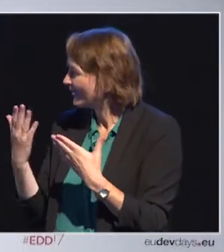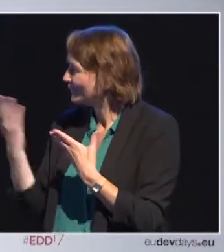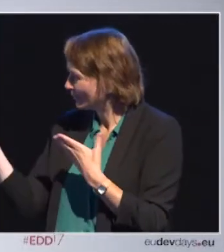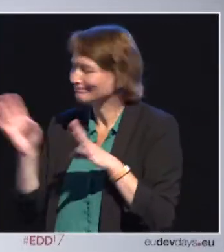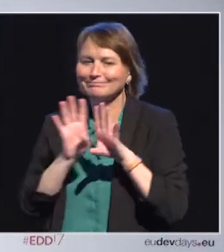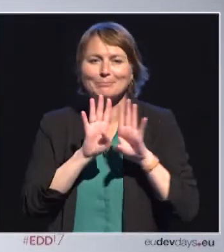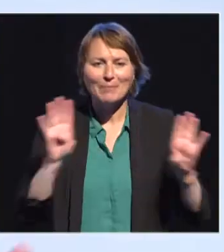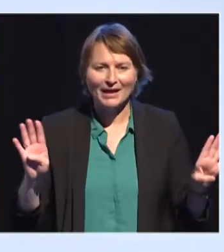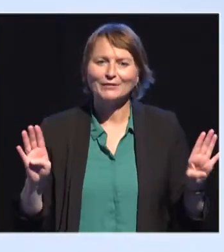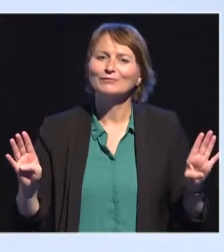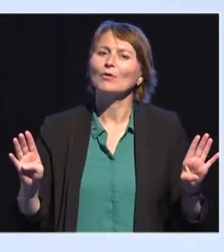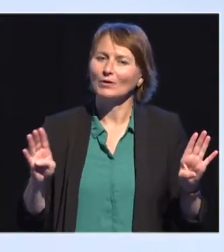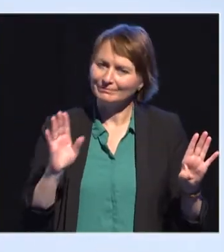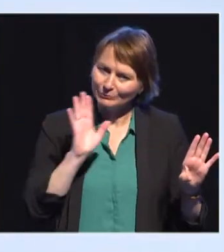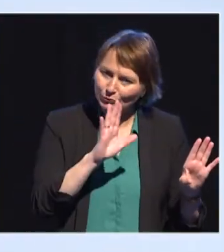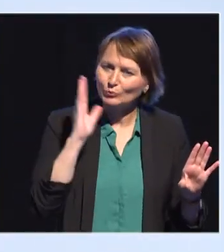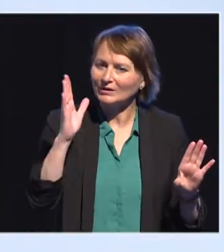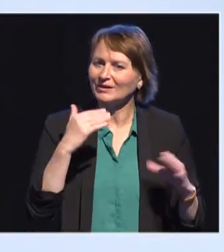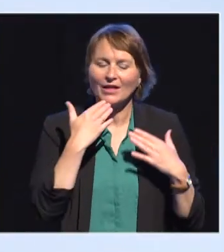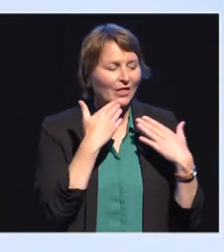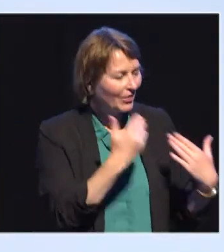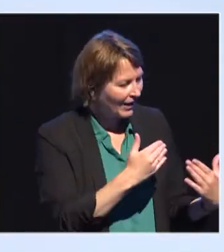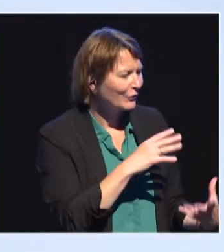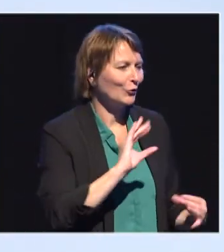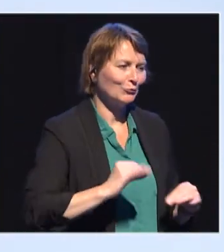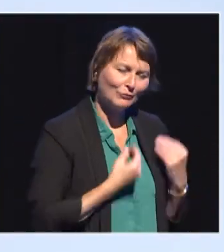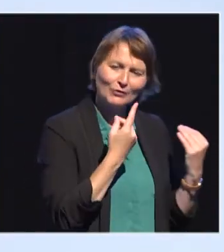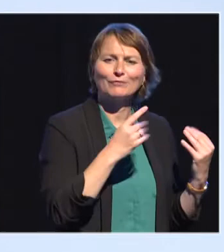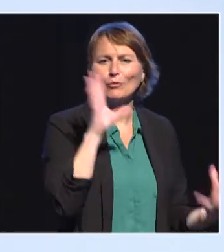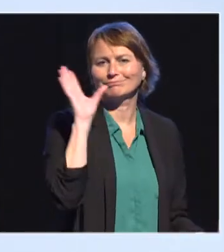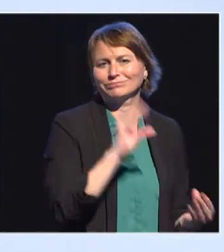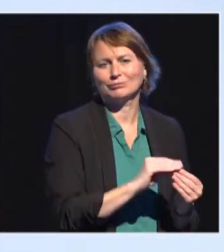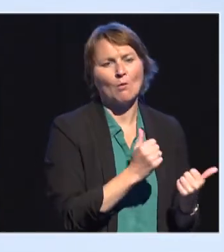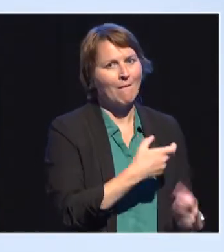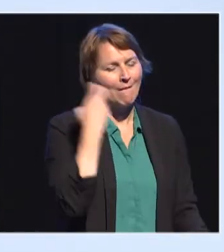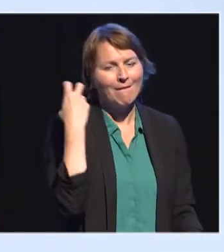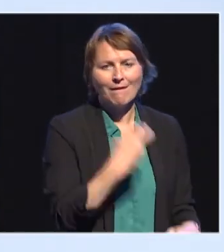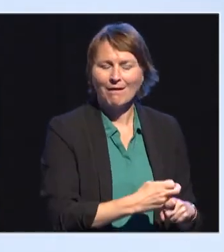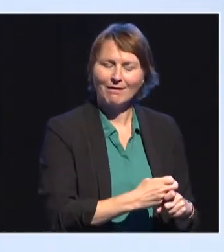contribution, and thank you to the public. Thank you, Courtney, also for this conclusion, which was very tough and very